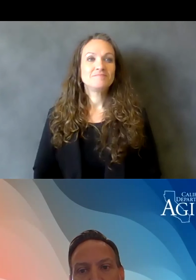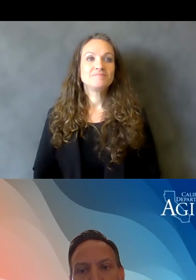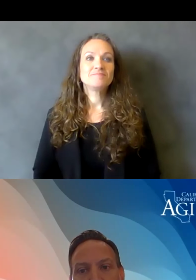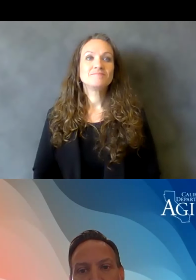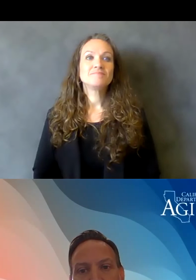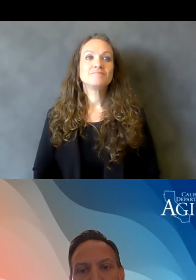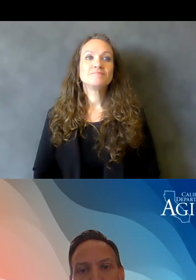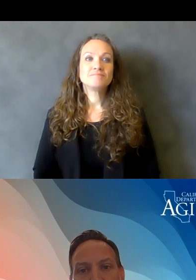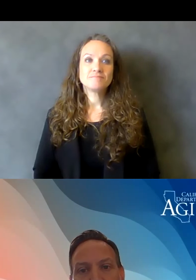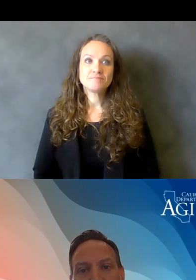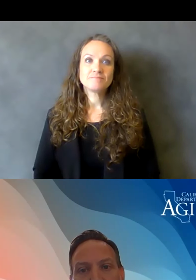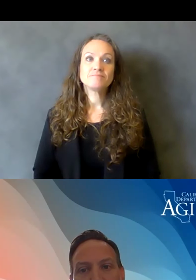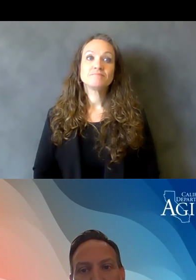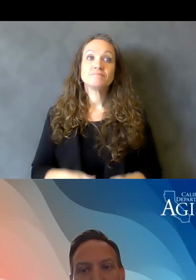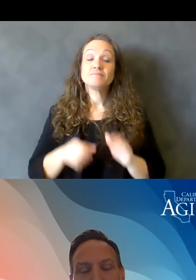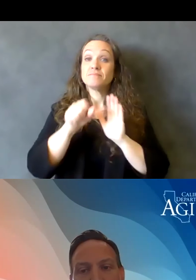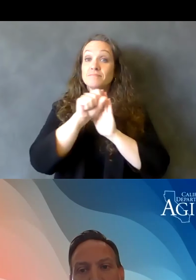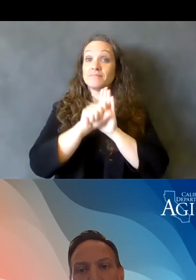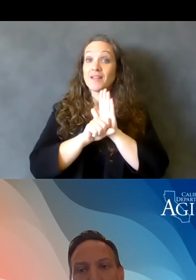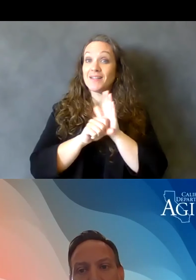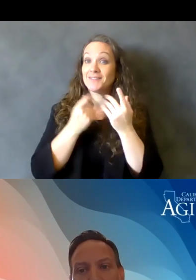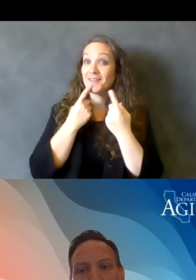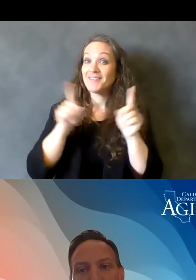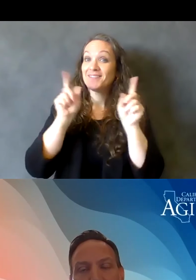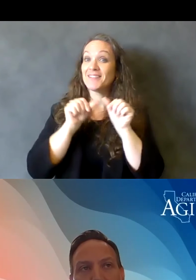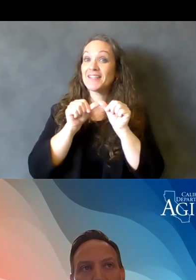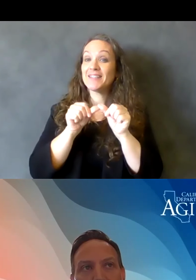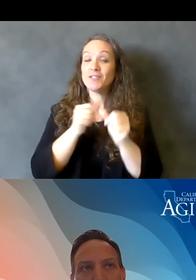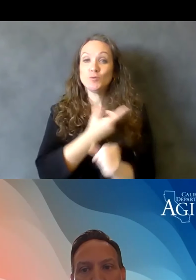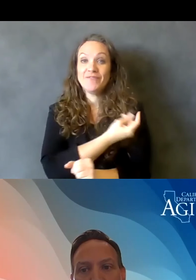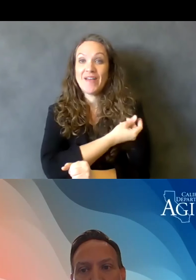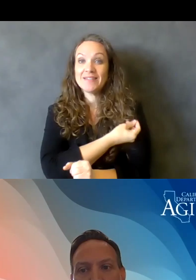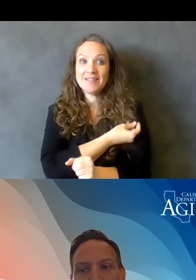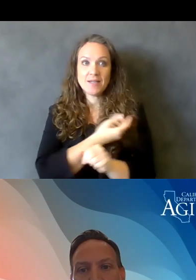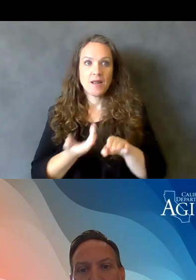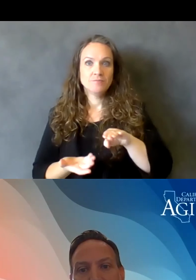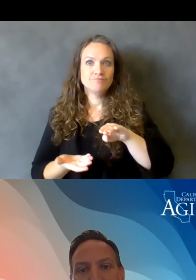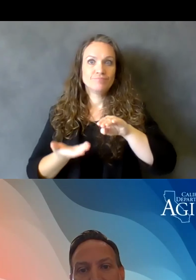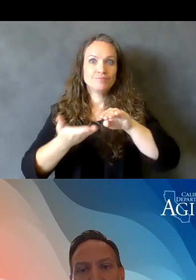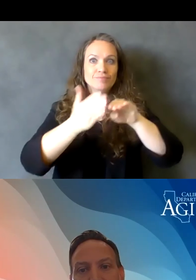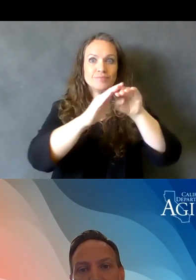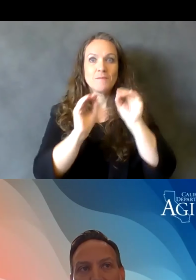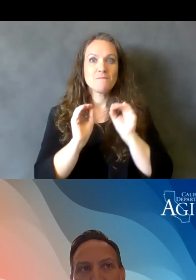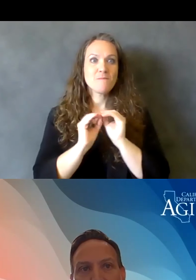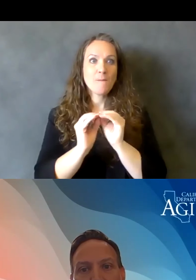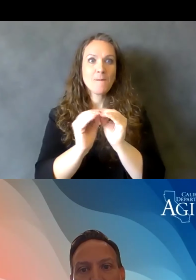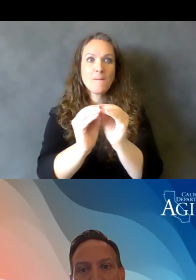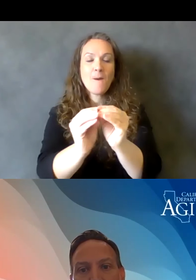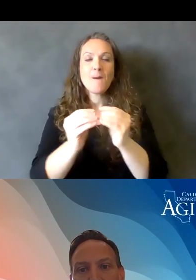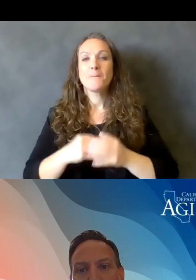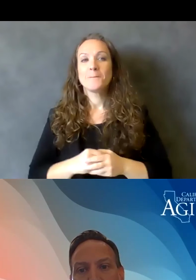mentioned, continues to successfully vaccinate increasing numbers of Californians. And as the state is